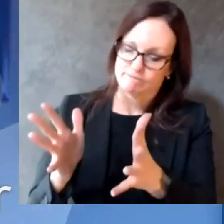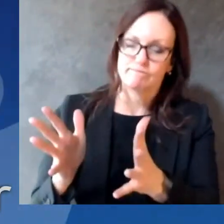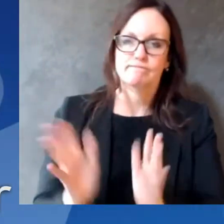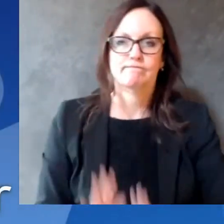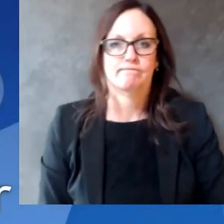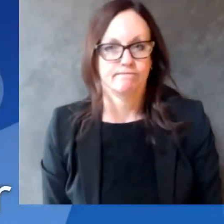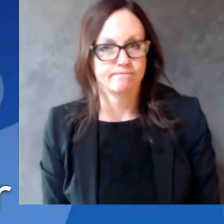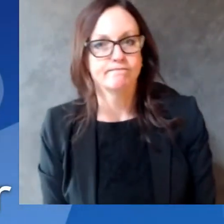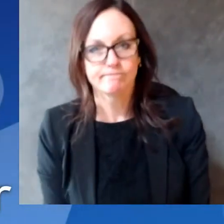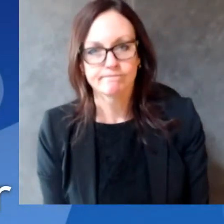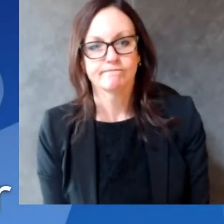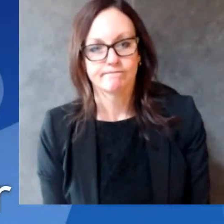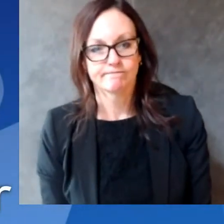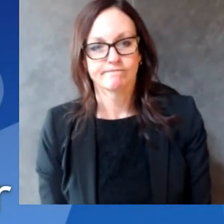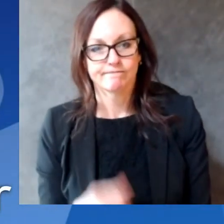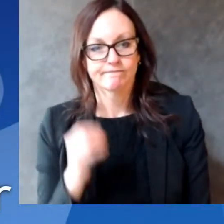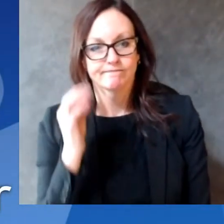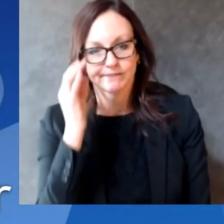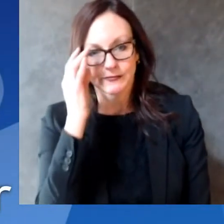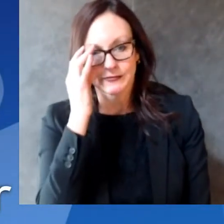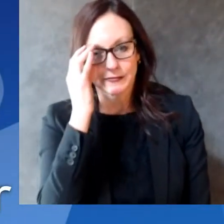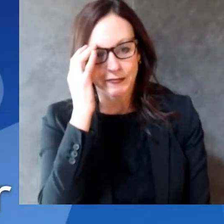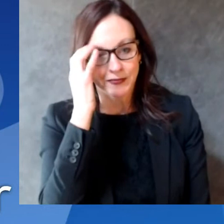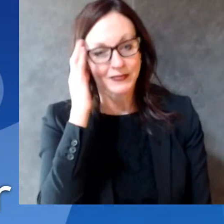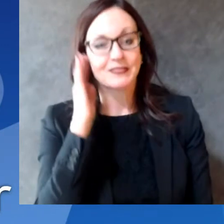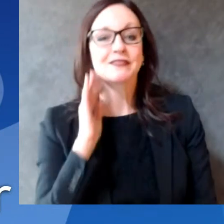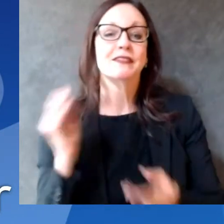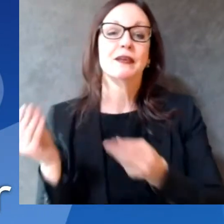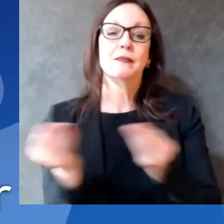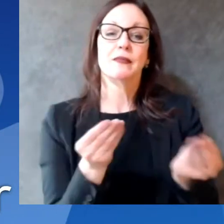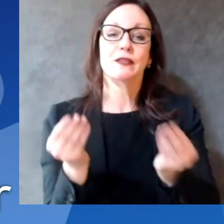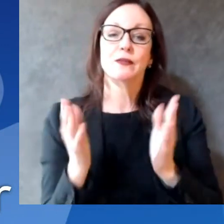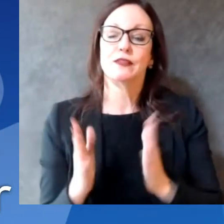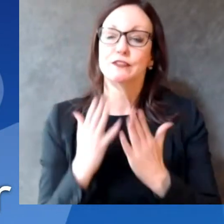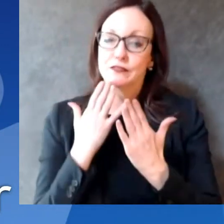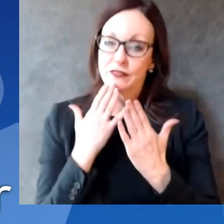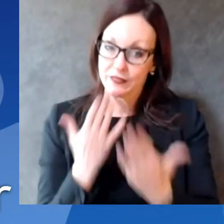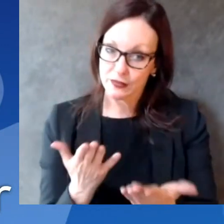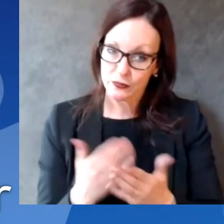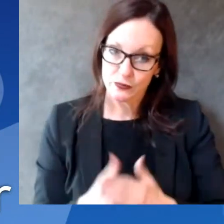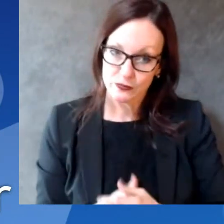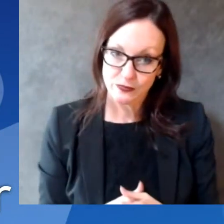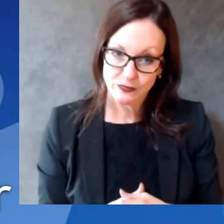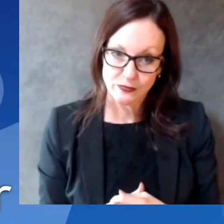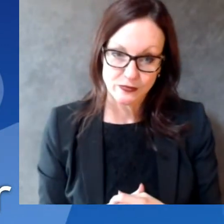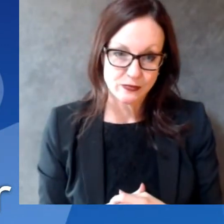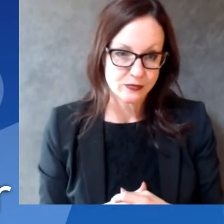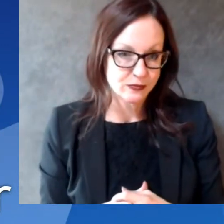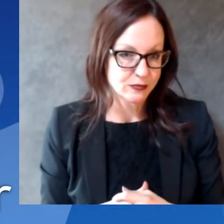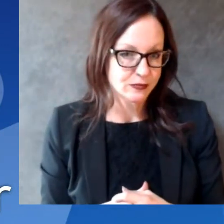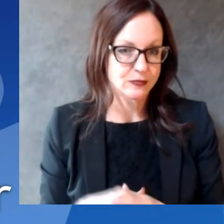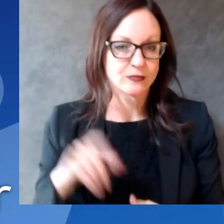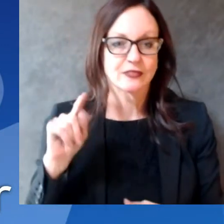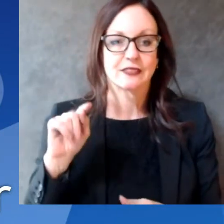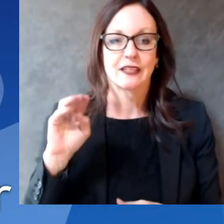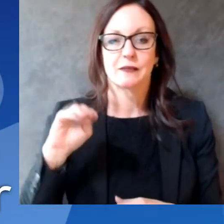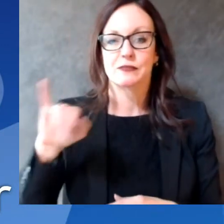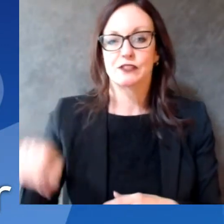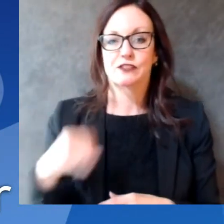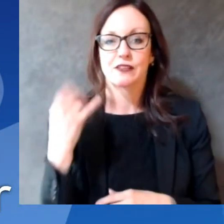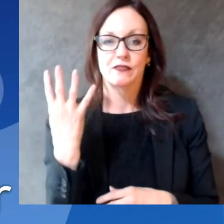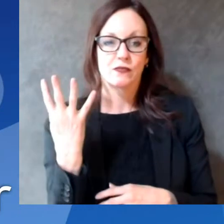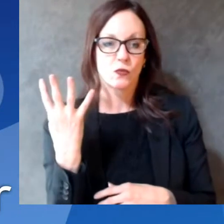Thank you for that. Now to Tom Durian, TMJ4 in Milwaukee. Tom.